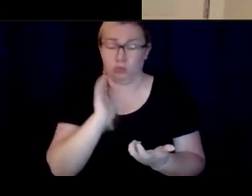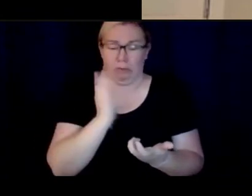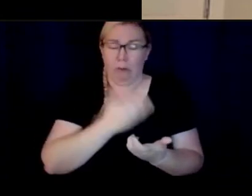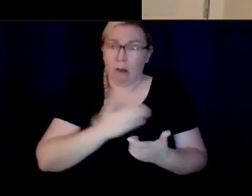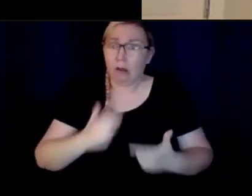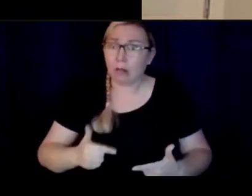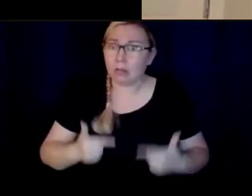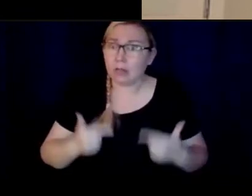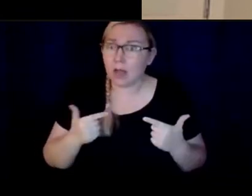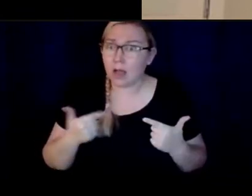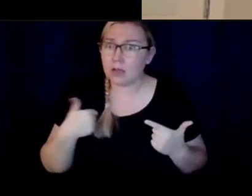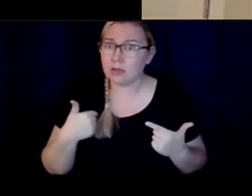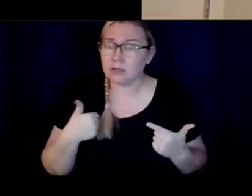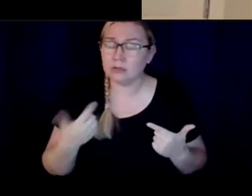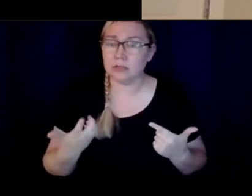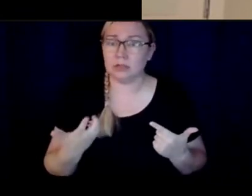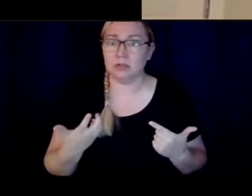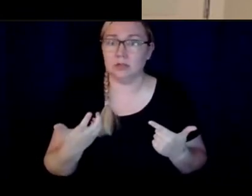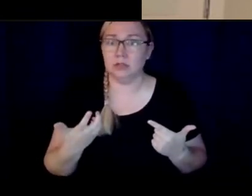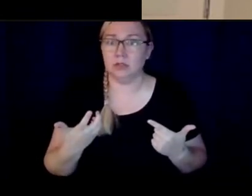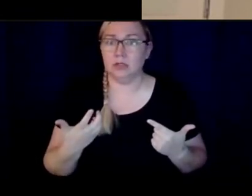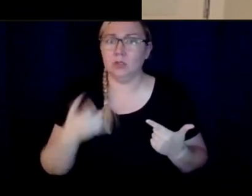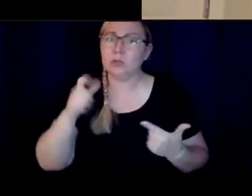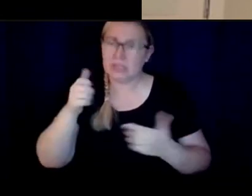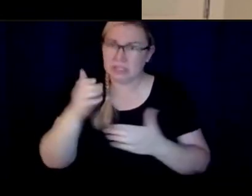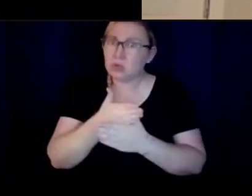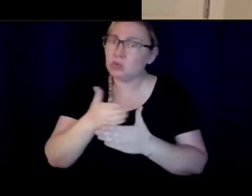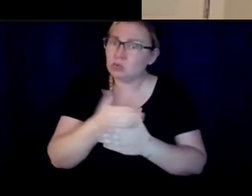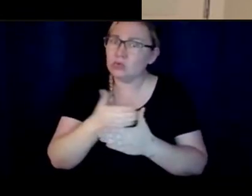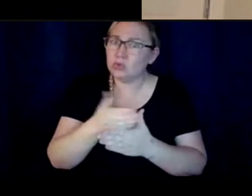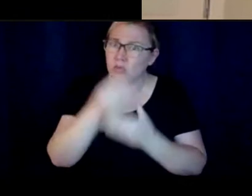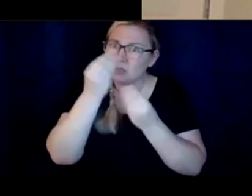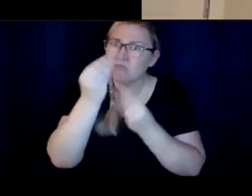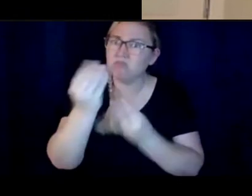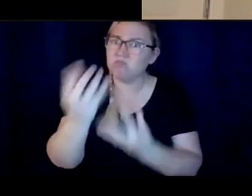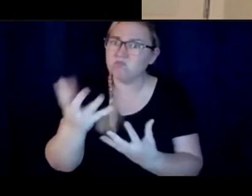lives really needs to be shared. And hopefully